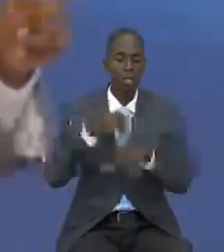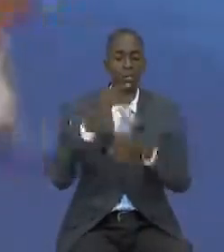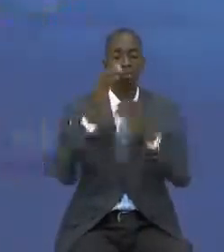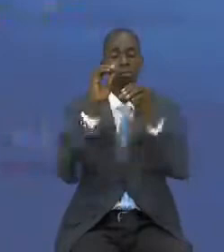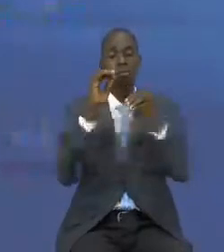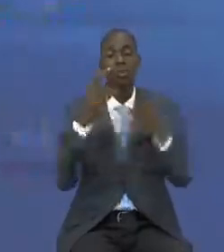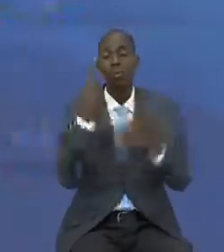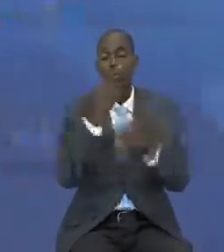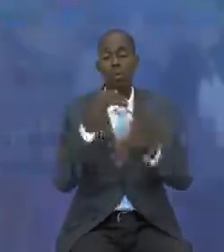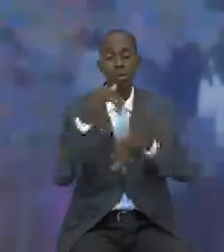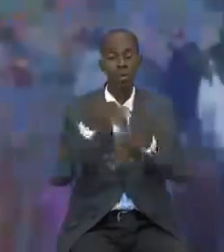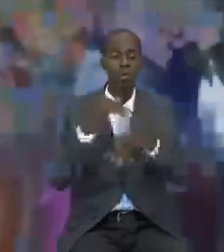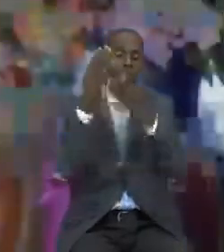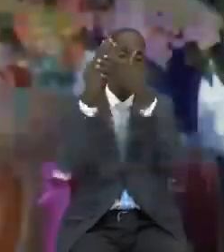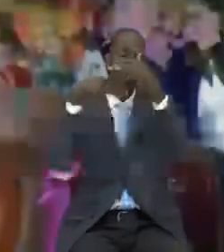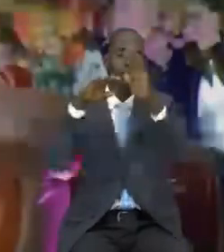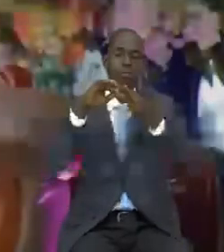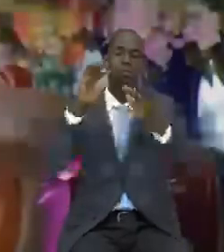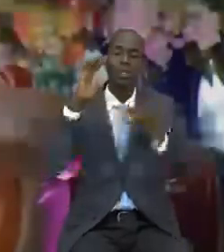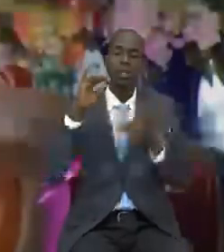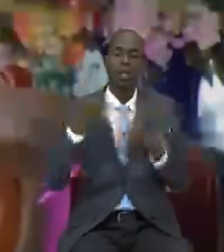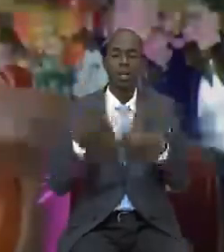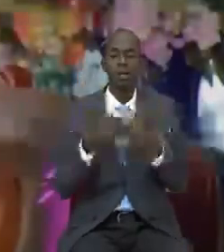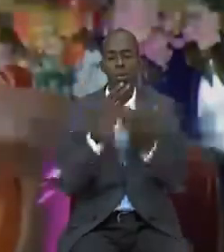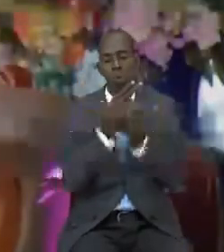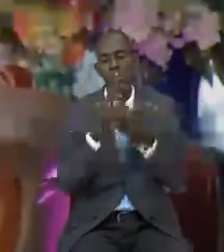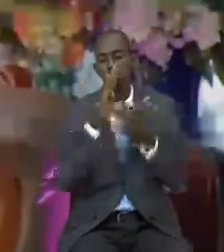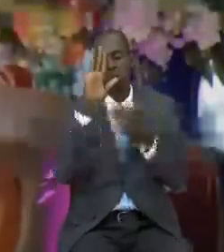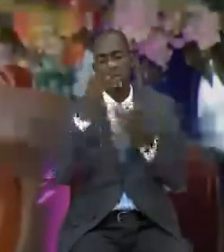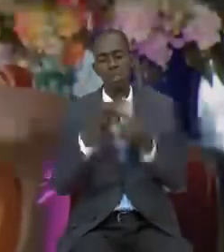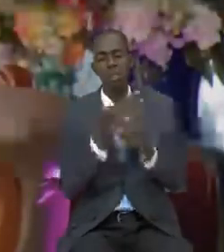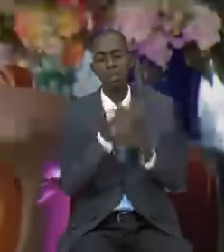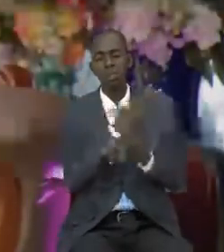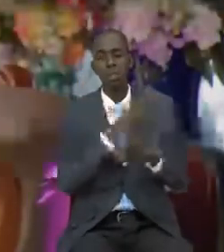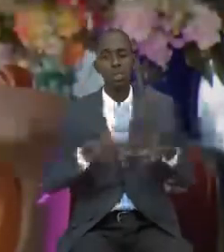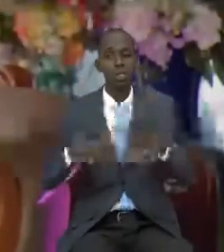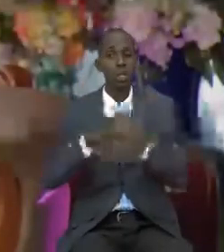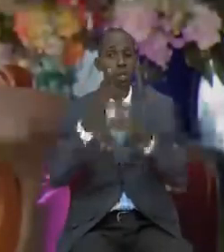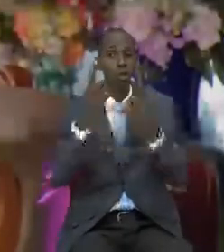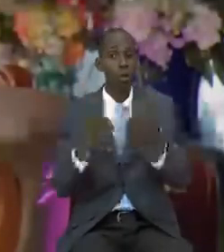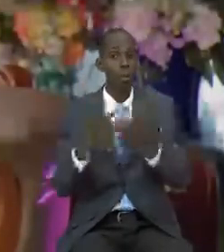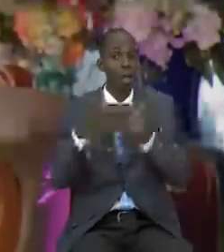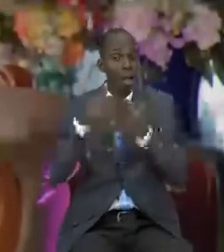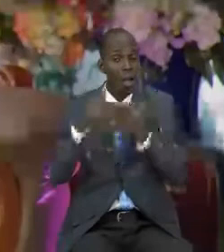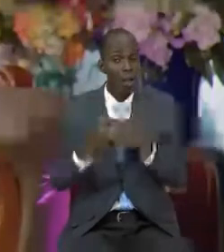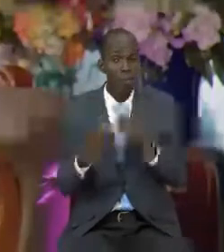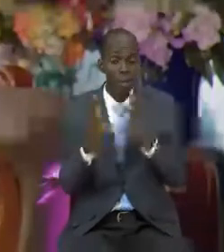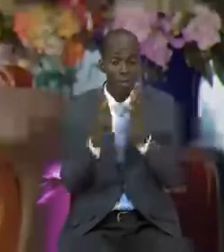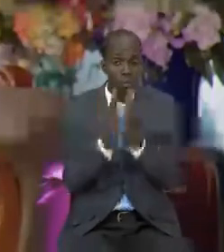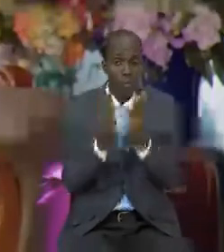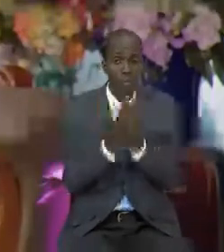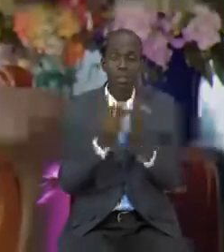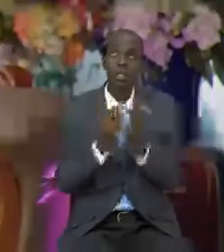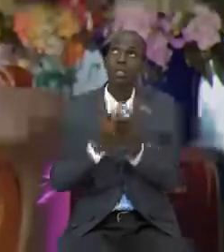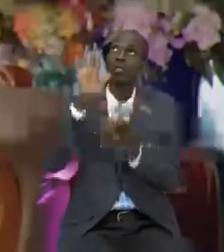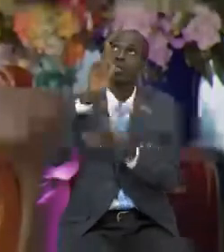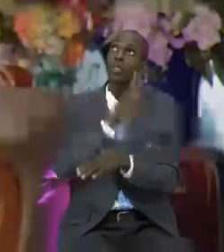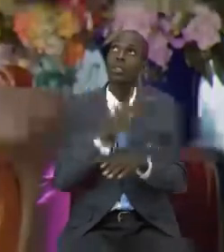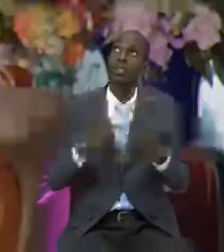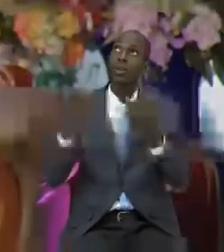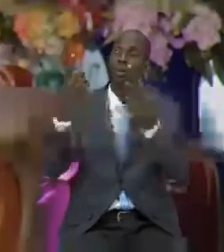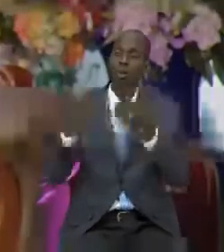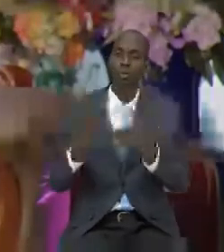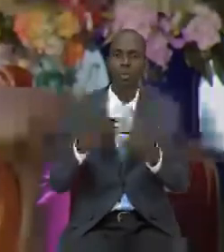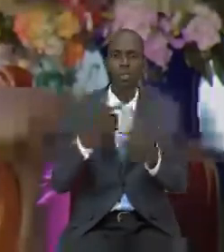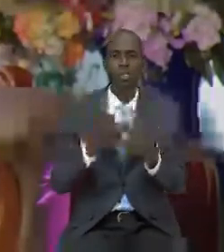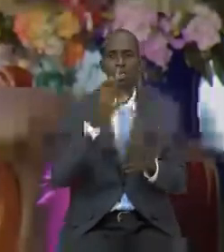thy kingdom come. And now he said, after praying thy kingdom come, your preaching